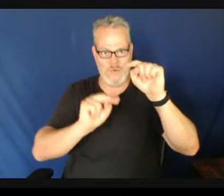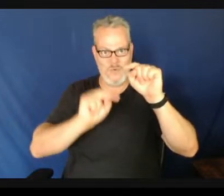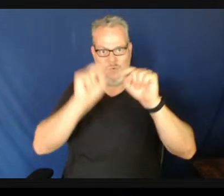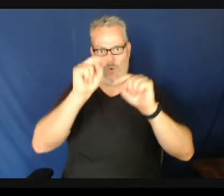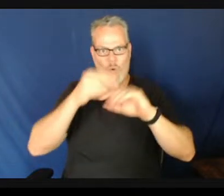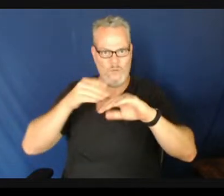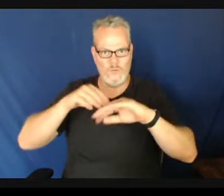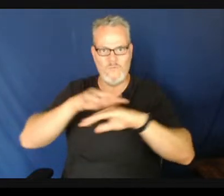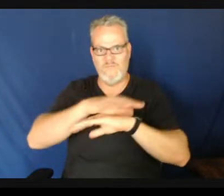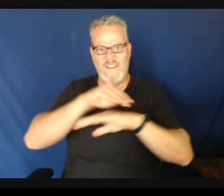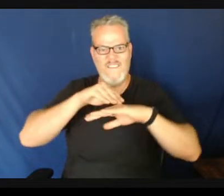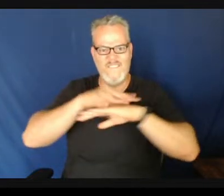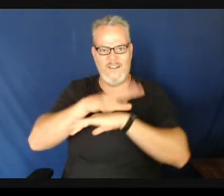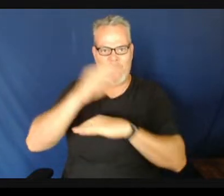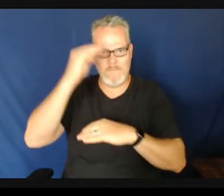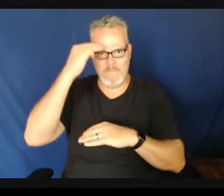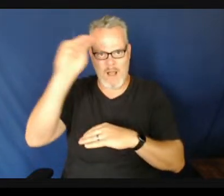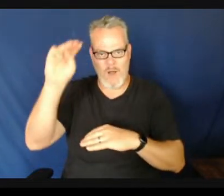and Oahu as well.